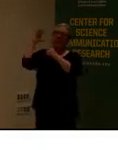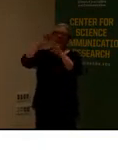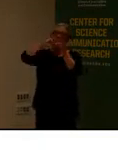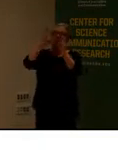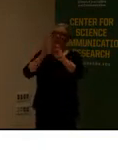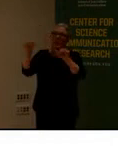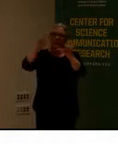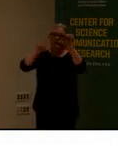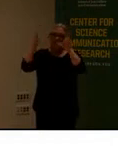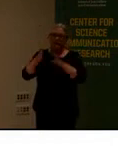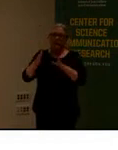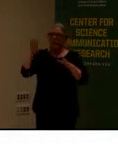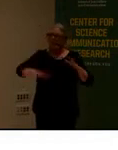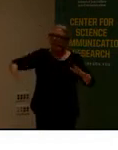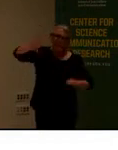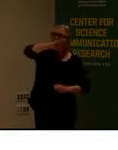together.